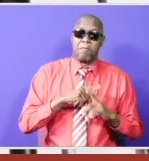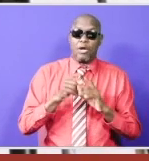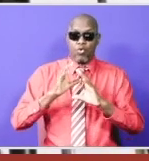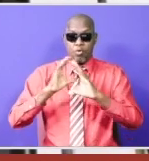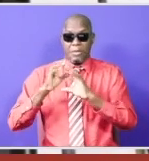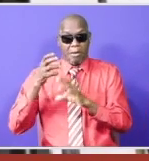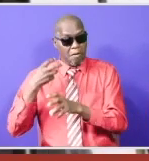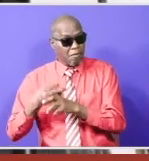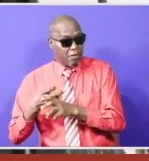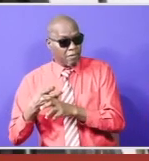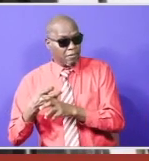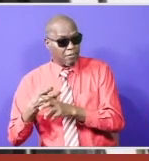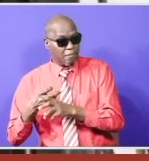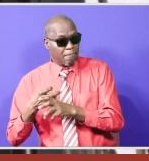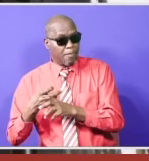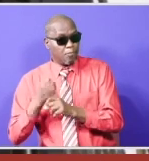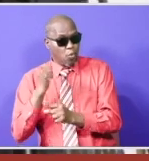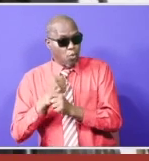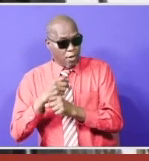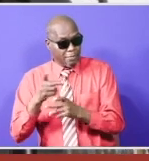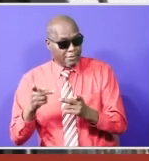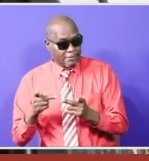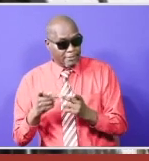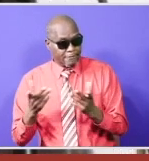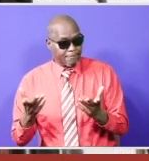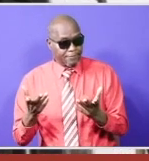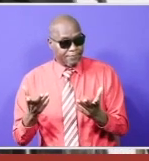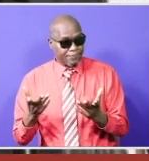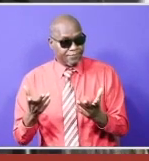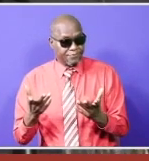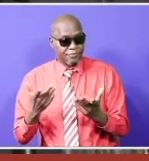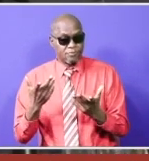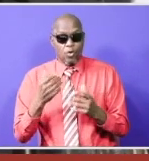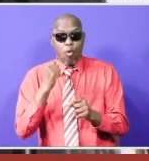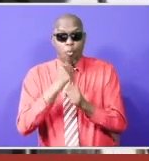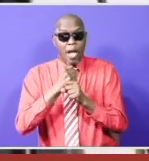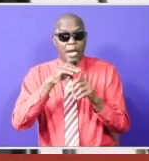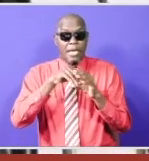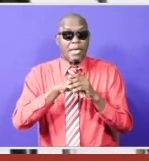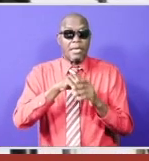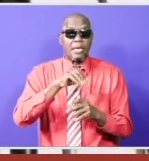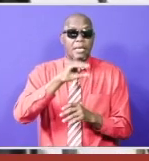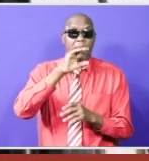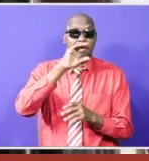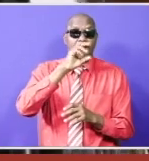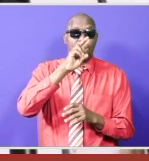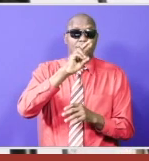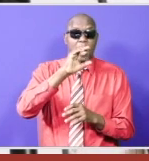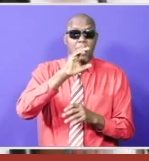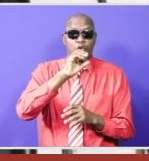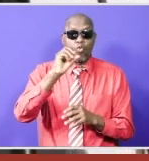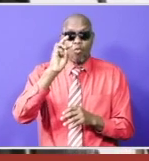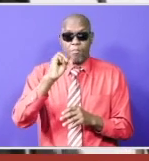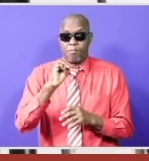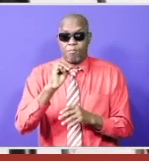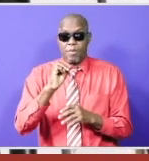communicate at the workplace, you don't work in a vacuum, you work with others. And whatever you are doing,